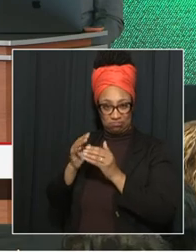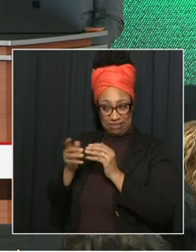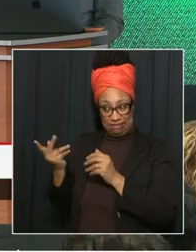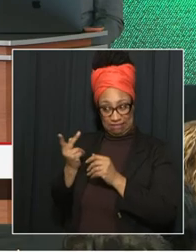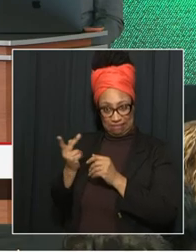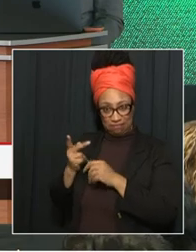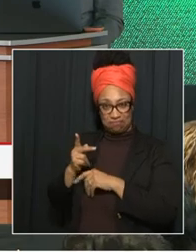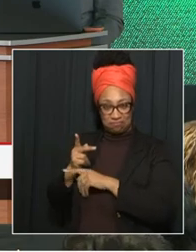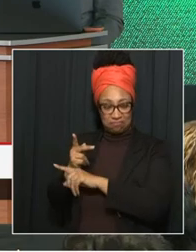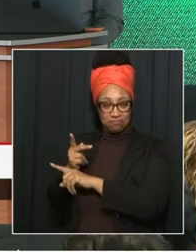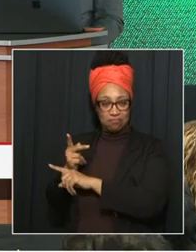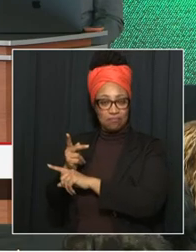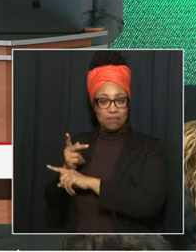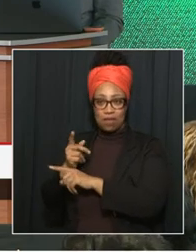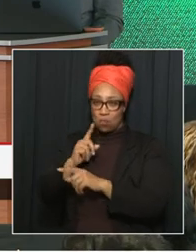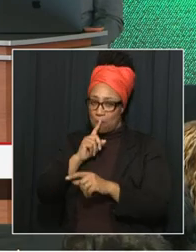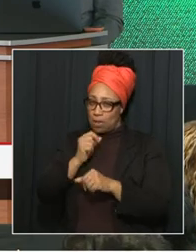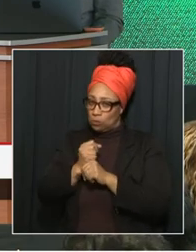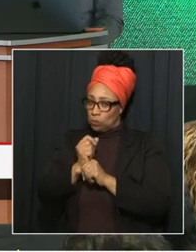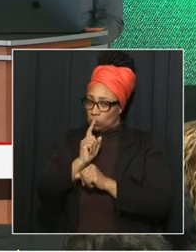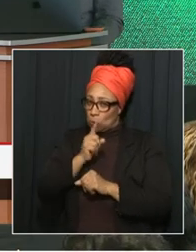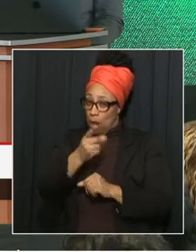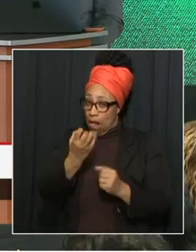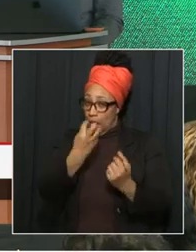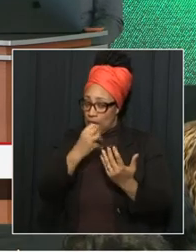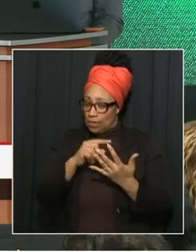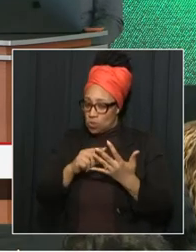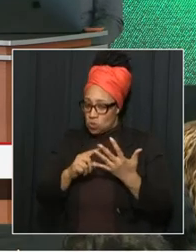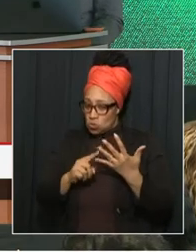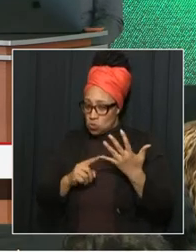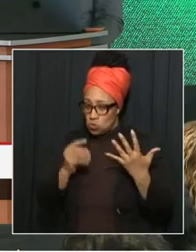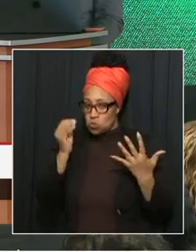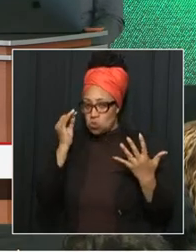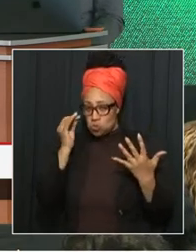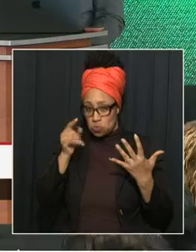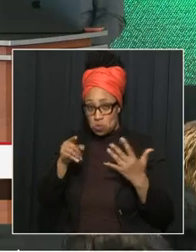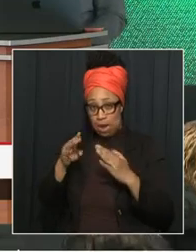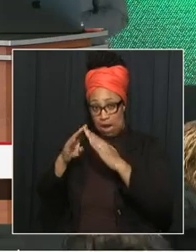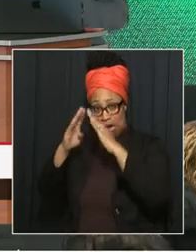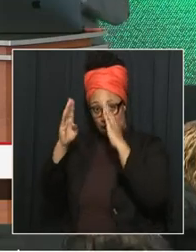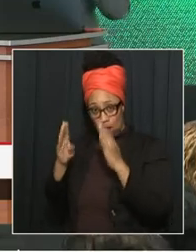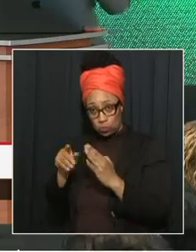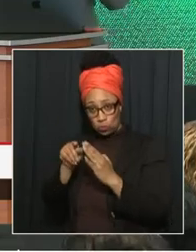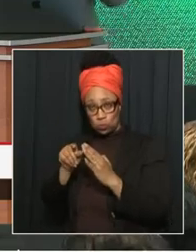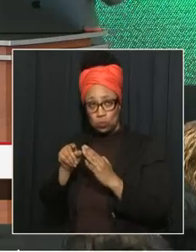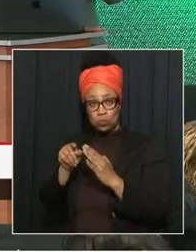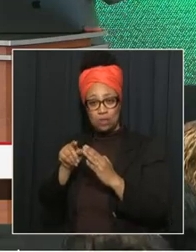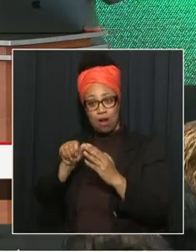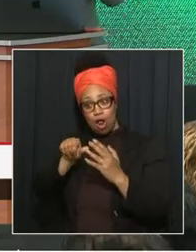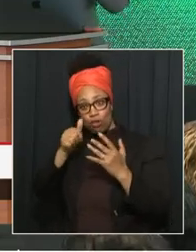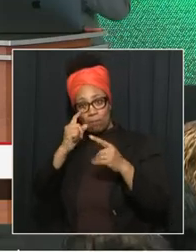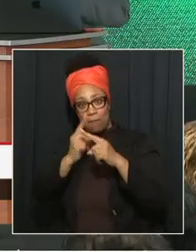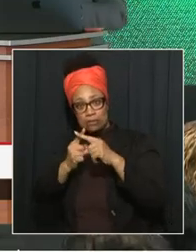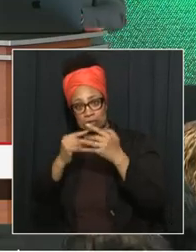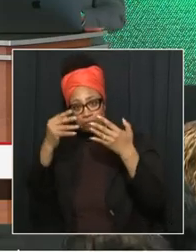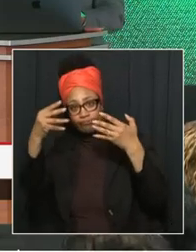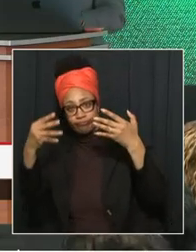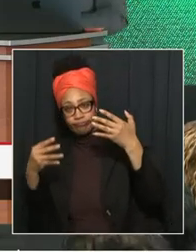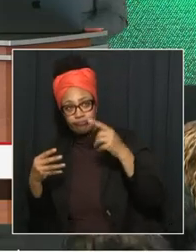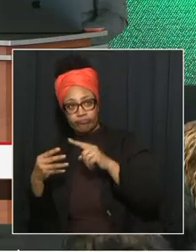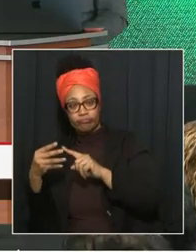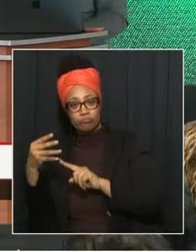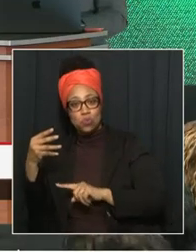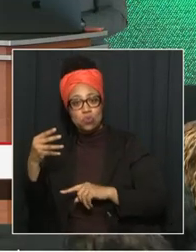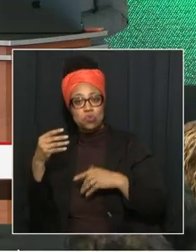make sure we have all of the different housing navigators at our various agencies to make sure you know what's out there and